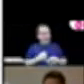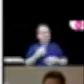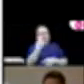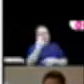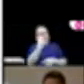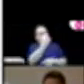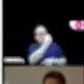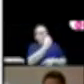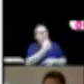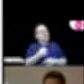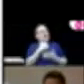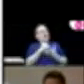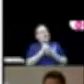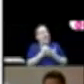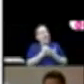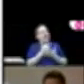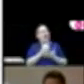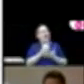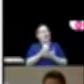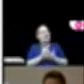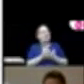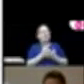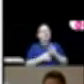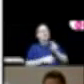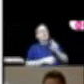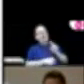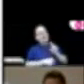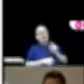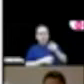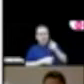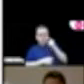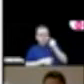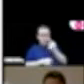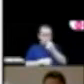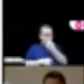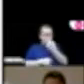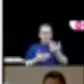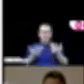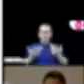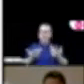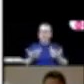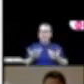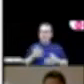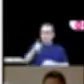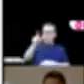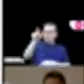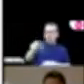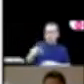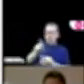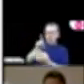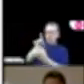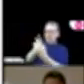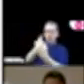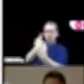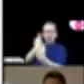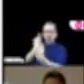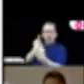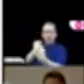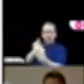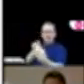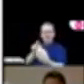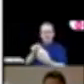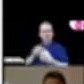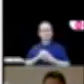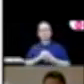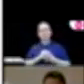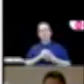they are gays or lesbian or bisexual. And if you approach one person and then they start to talk about it and they'll be like, no,